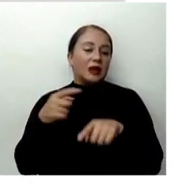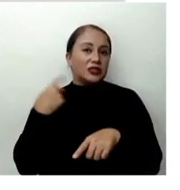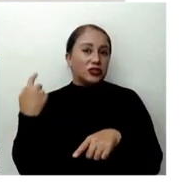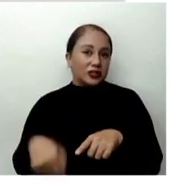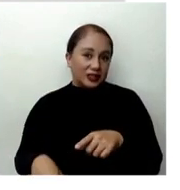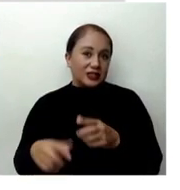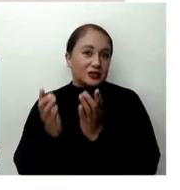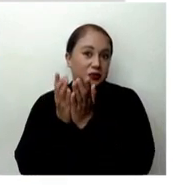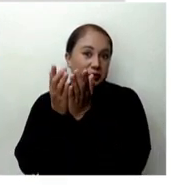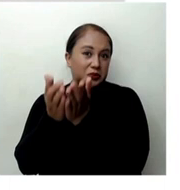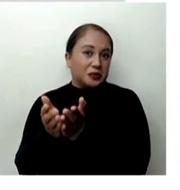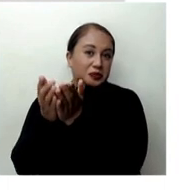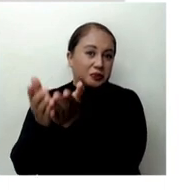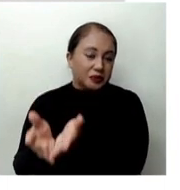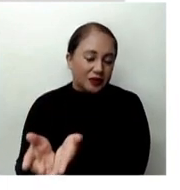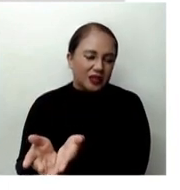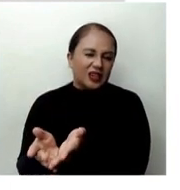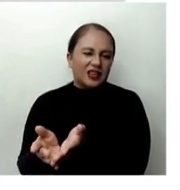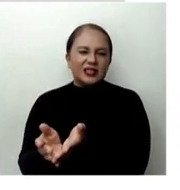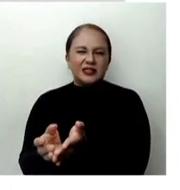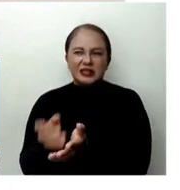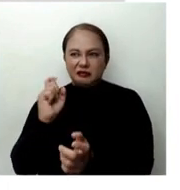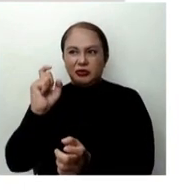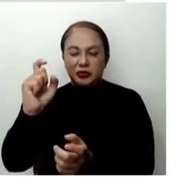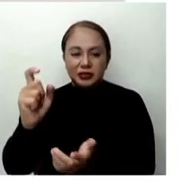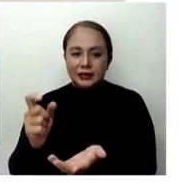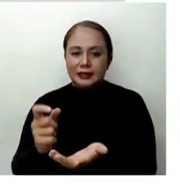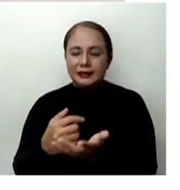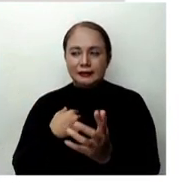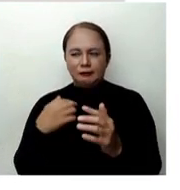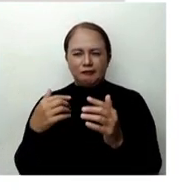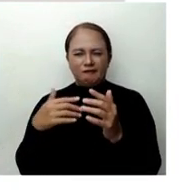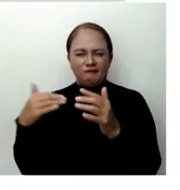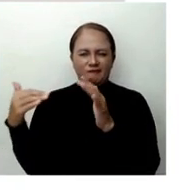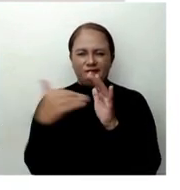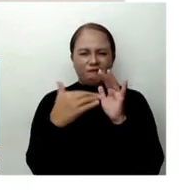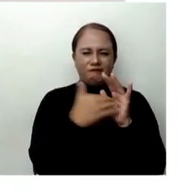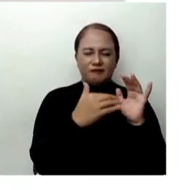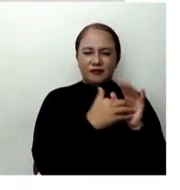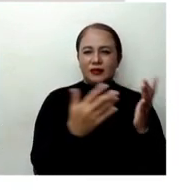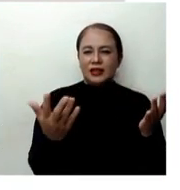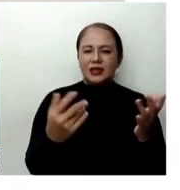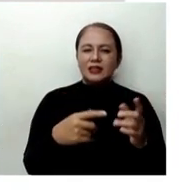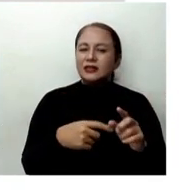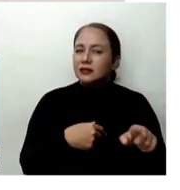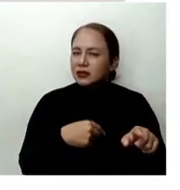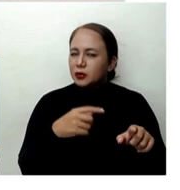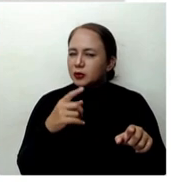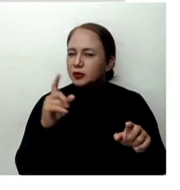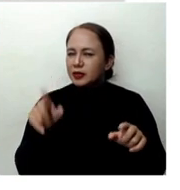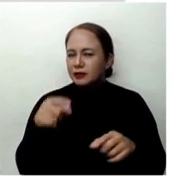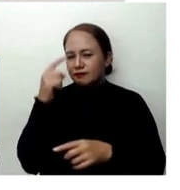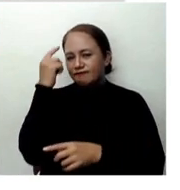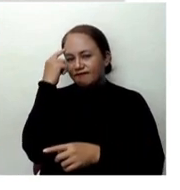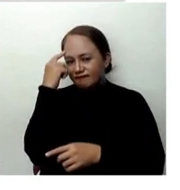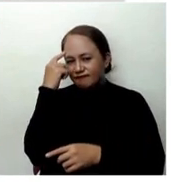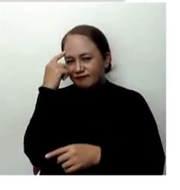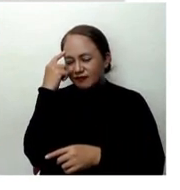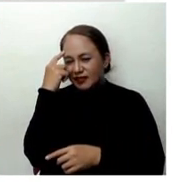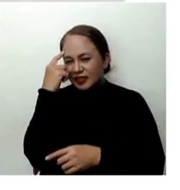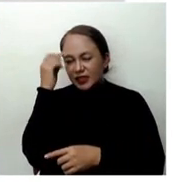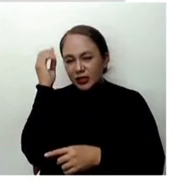Guard at Chinese government sa pakikitungo sa atin. Kaya hindi mo maalis sa akin pangamba